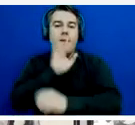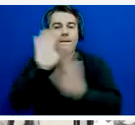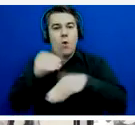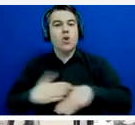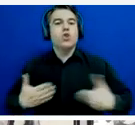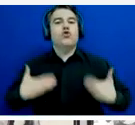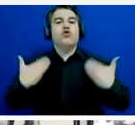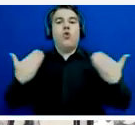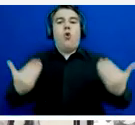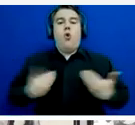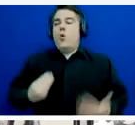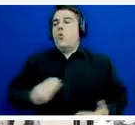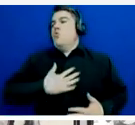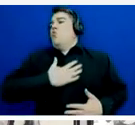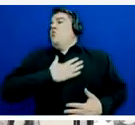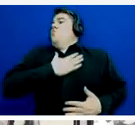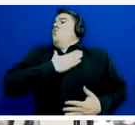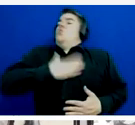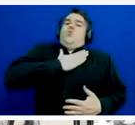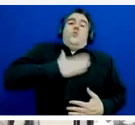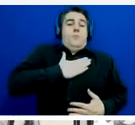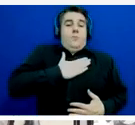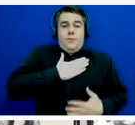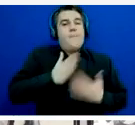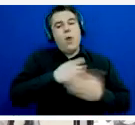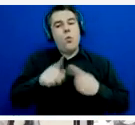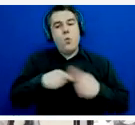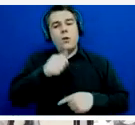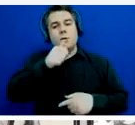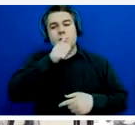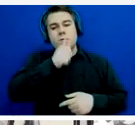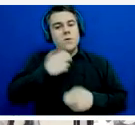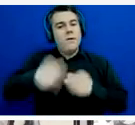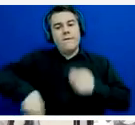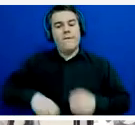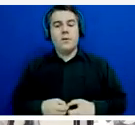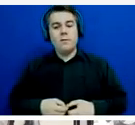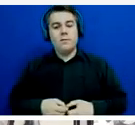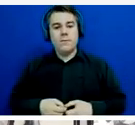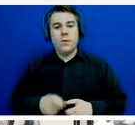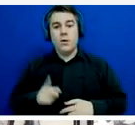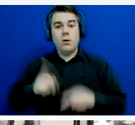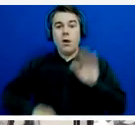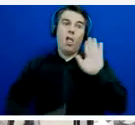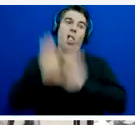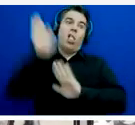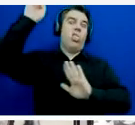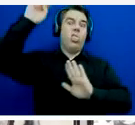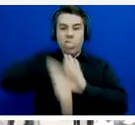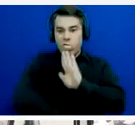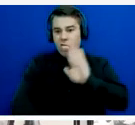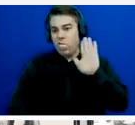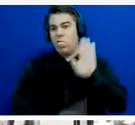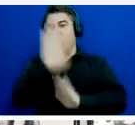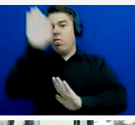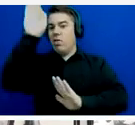and enthusiasm, even when it gets tough. So you can't be up and down and up and